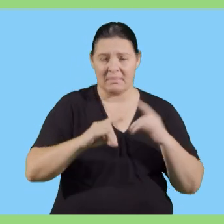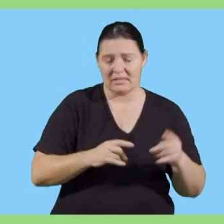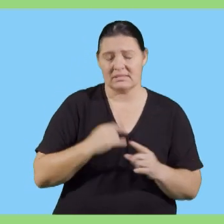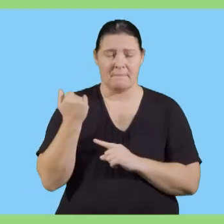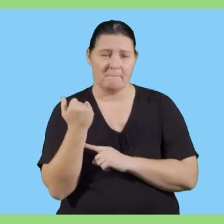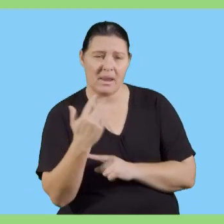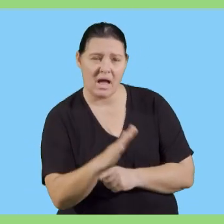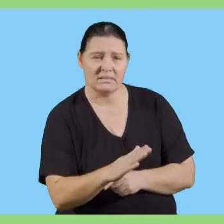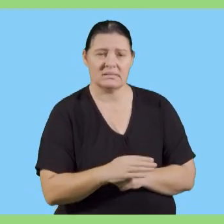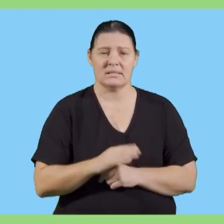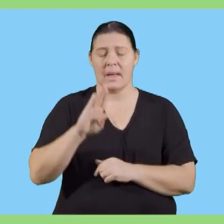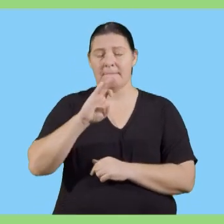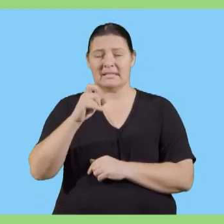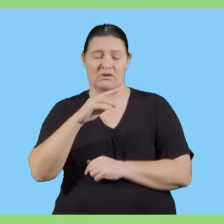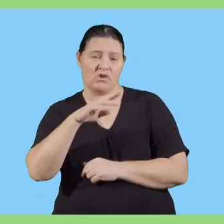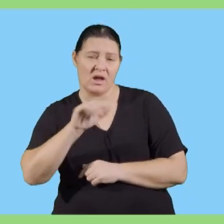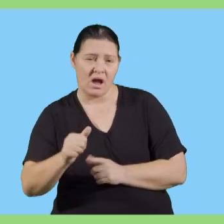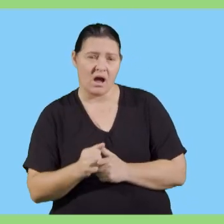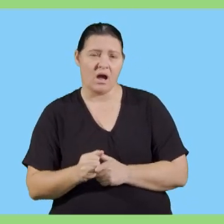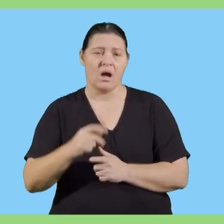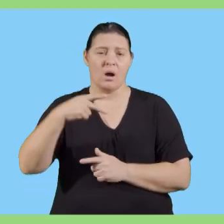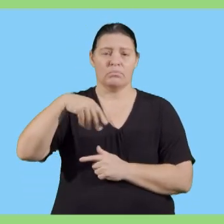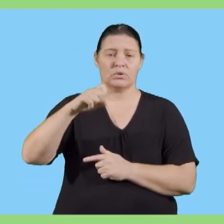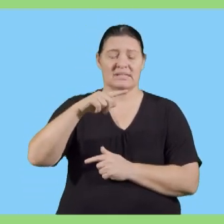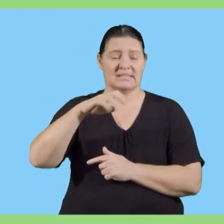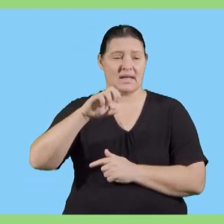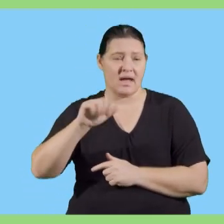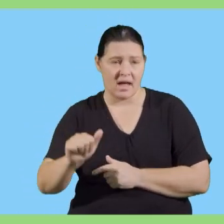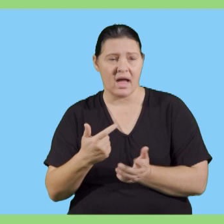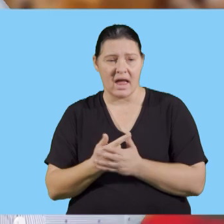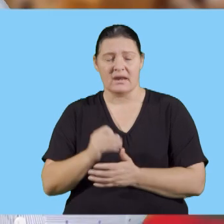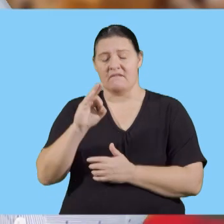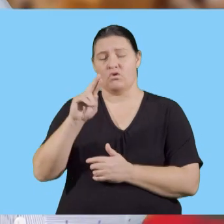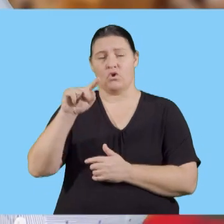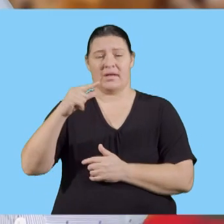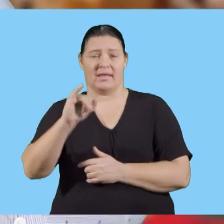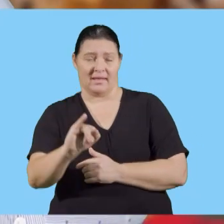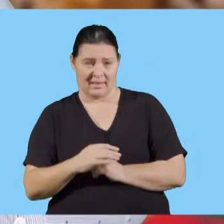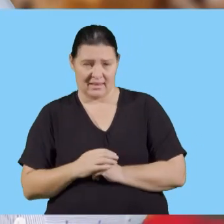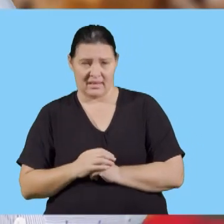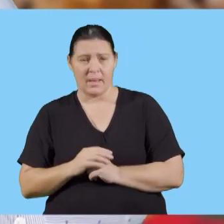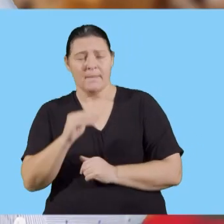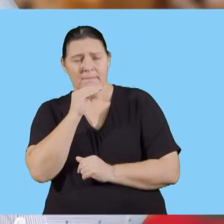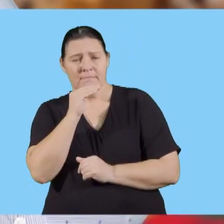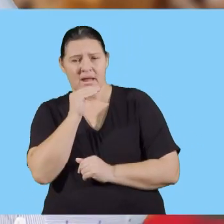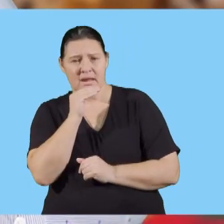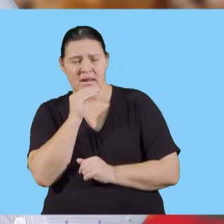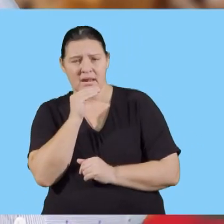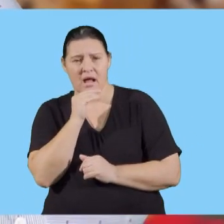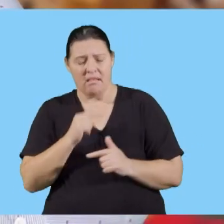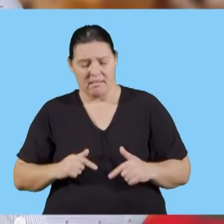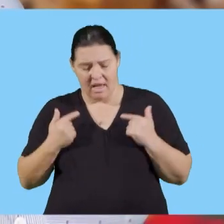fungi. So these are the things that can undergo life processes, hence they are living. And